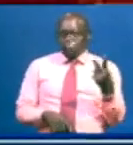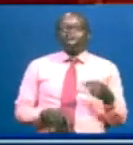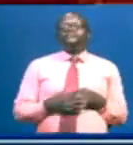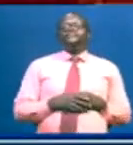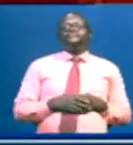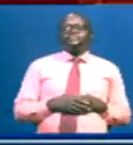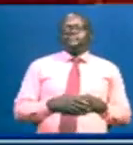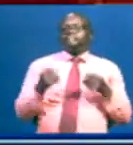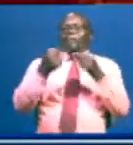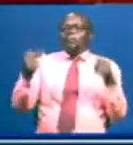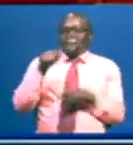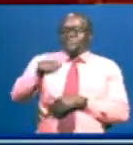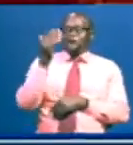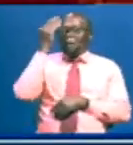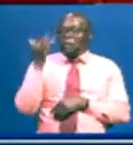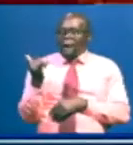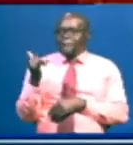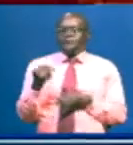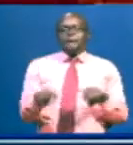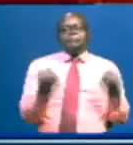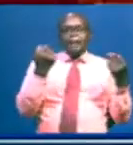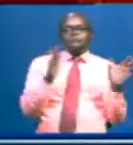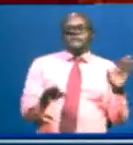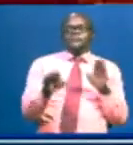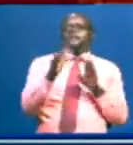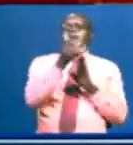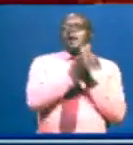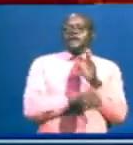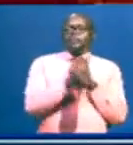I oppose this motion because it violates Article 153 of the Constitution.